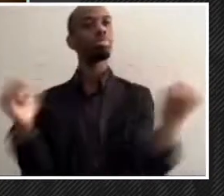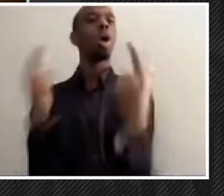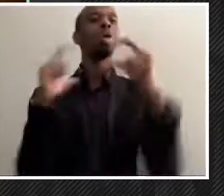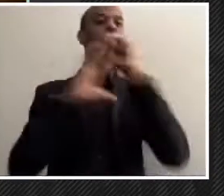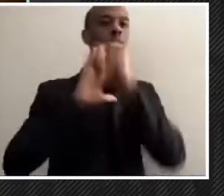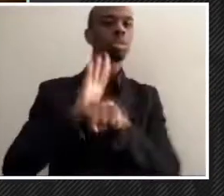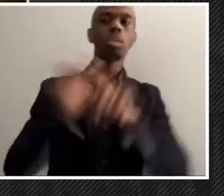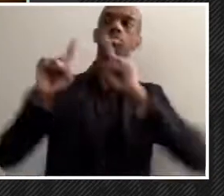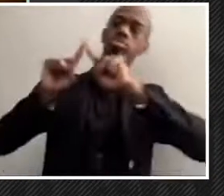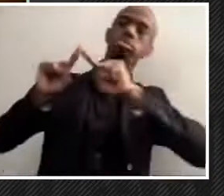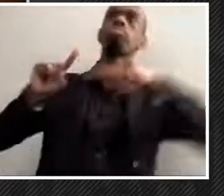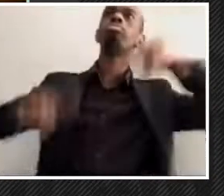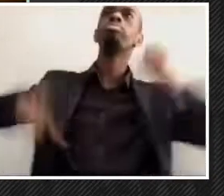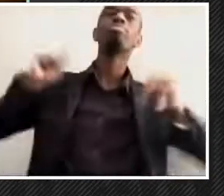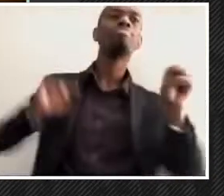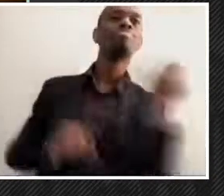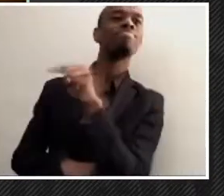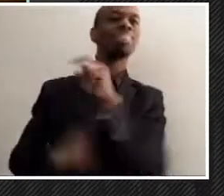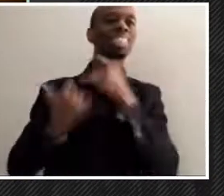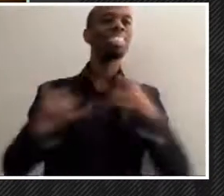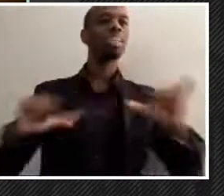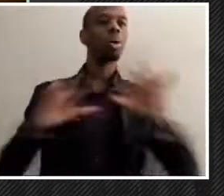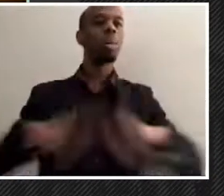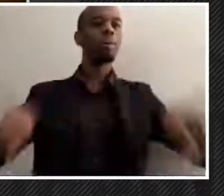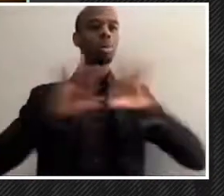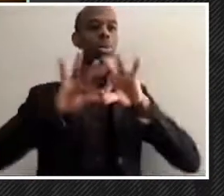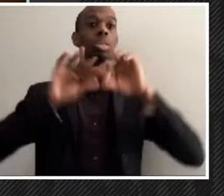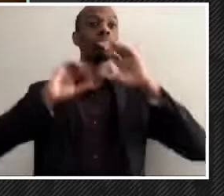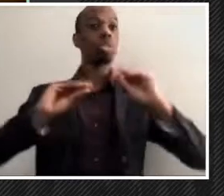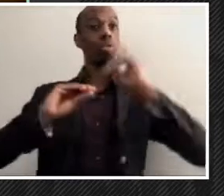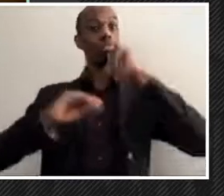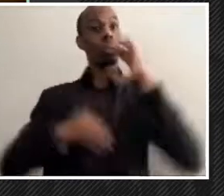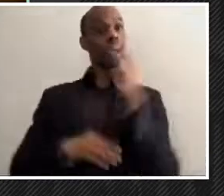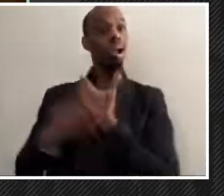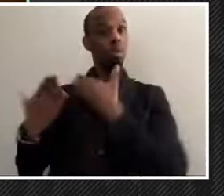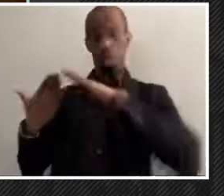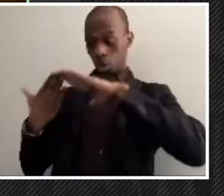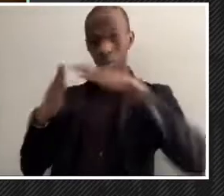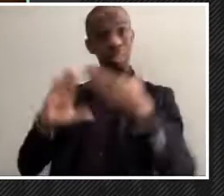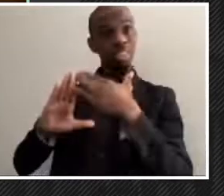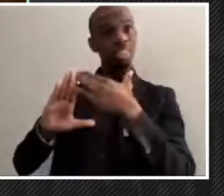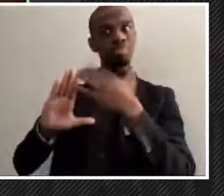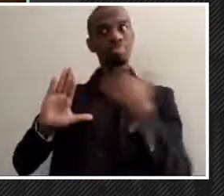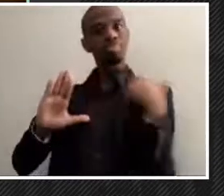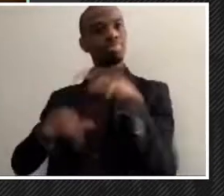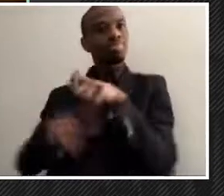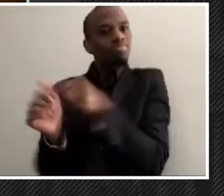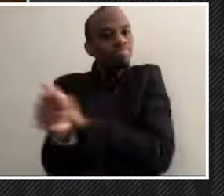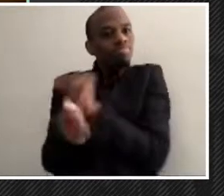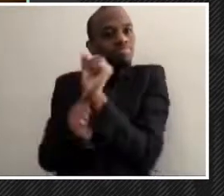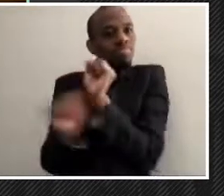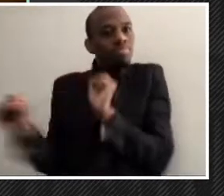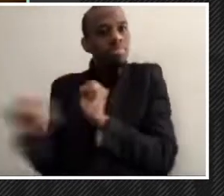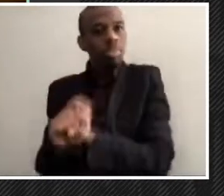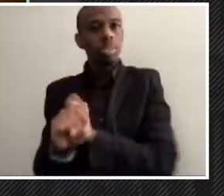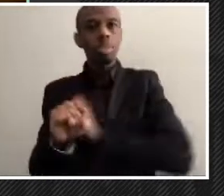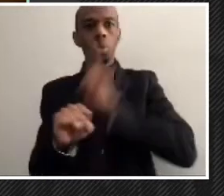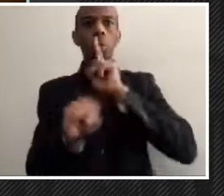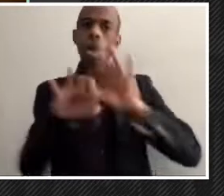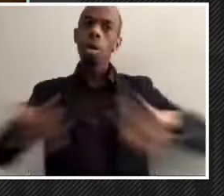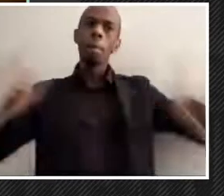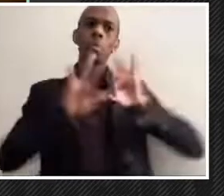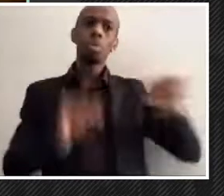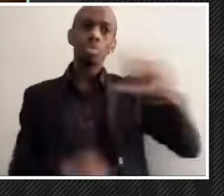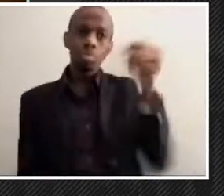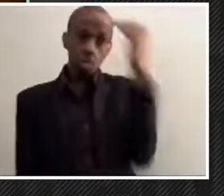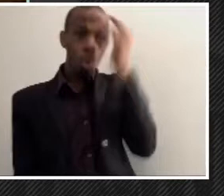ground where people are. And so when we talk about having a community or a regional strategy, it's important that you know who your elected